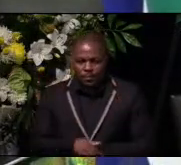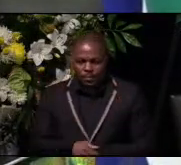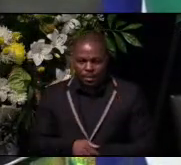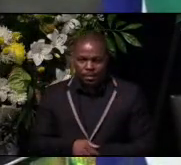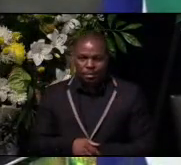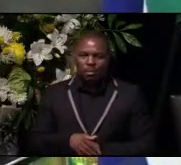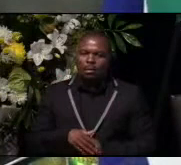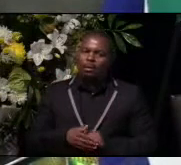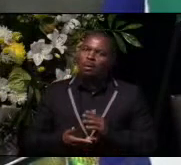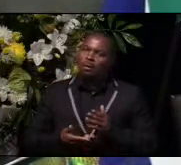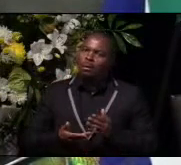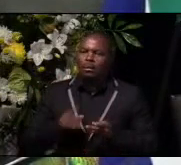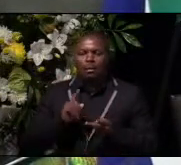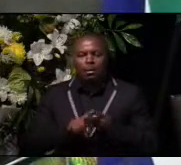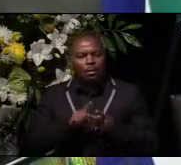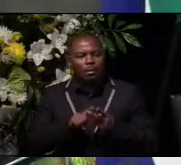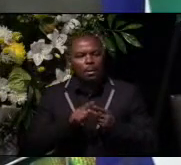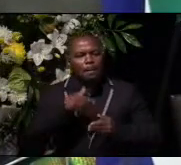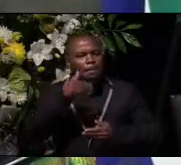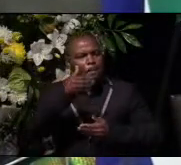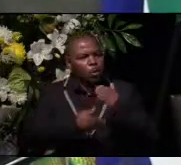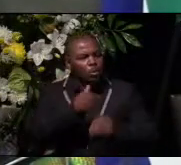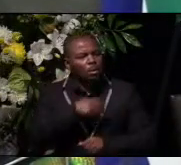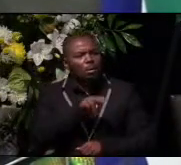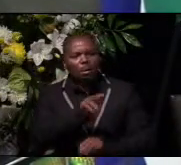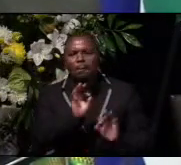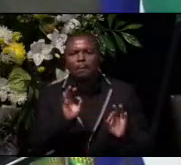and progress was tangible